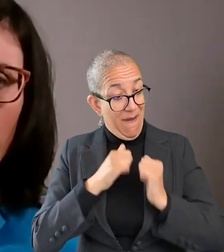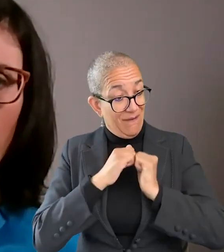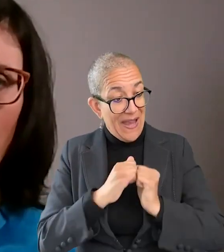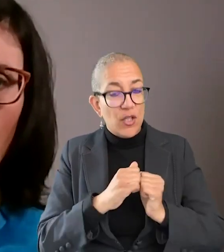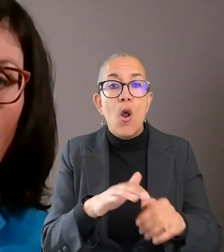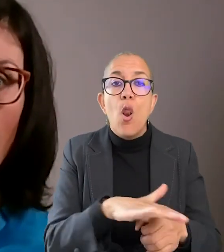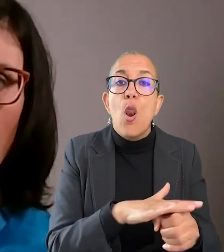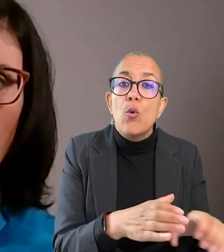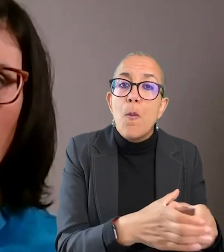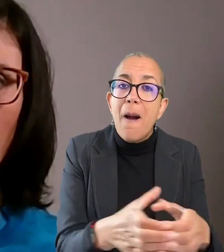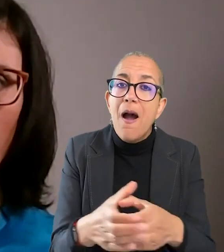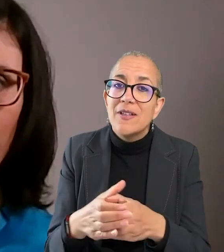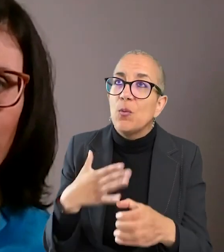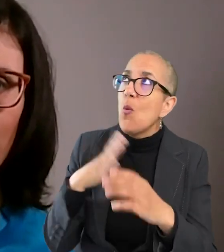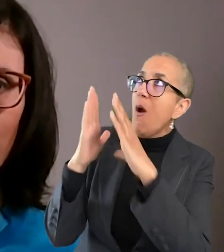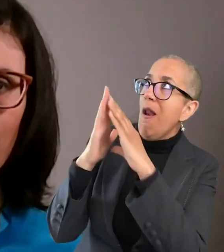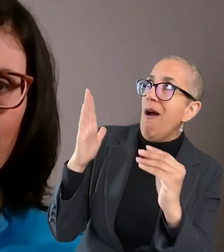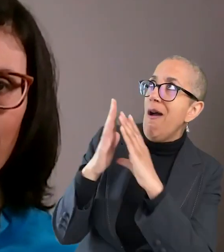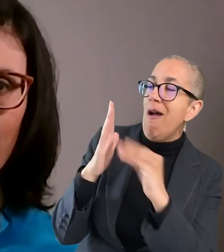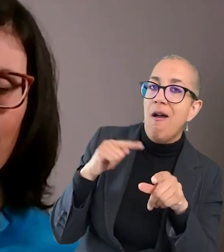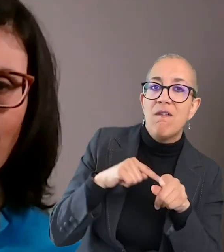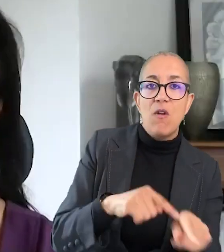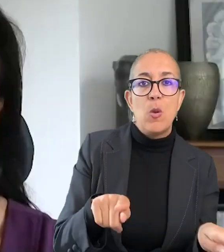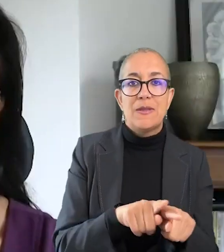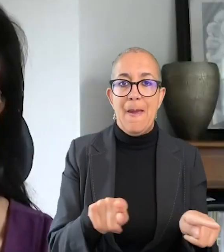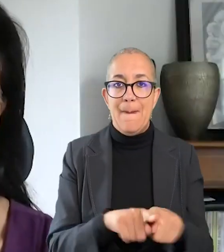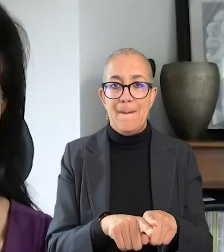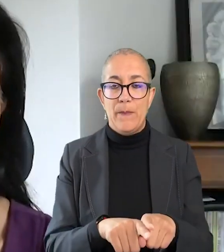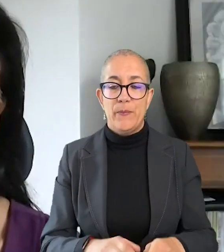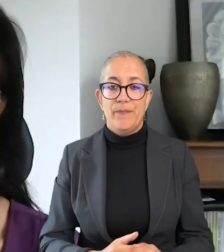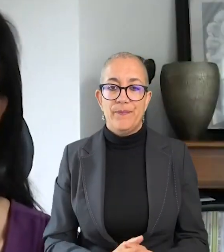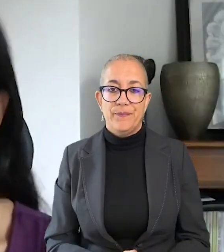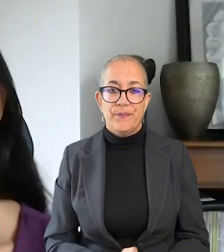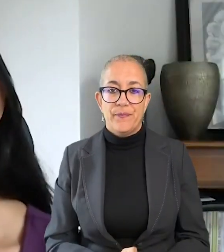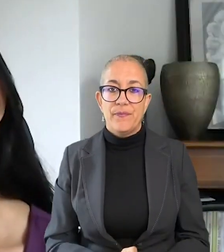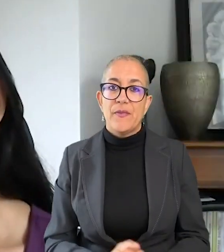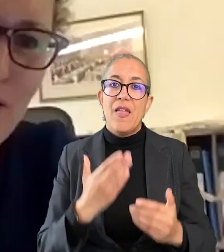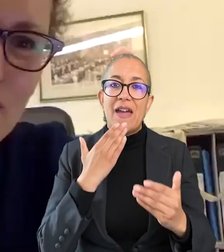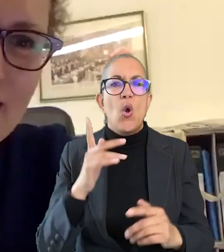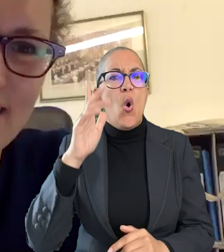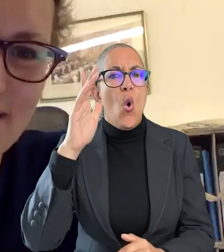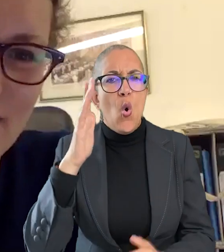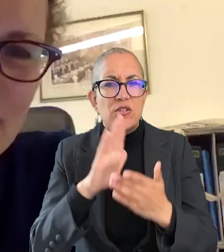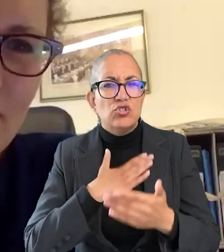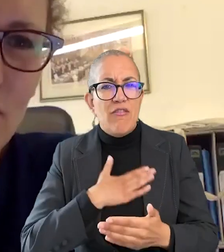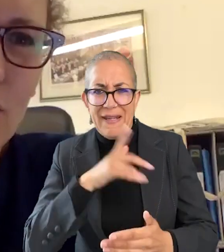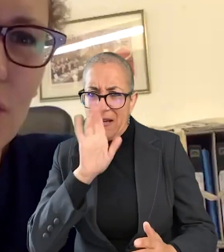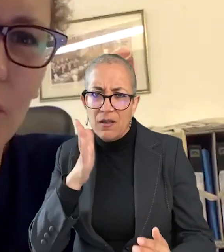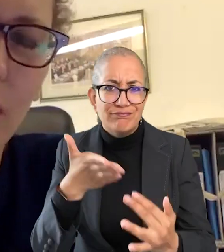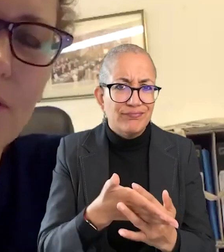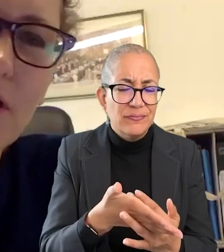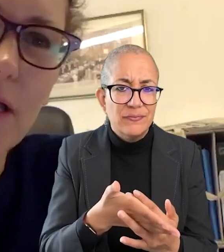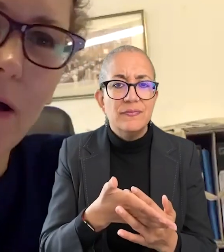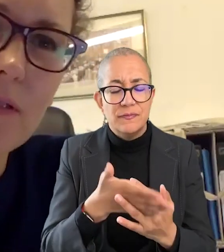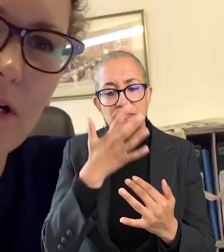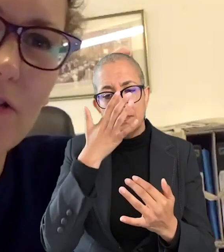parties will feel they'll want to do it as well. Thank you. May I just jump in there? Sorry, Geeta, to cut across you.